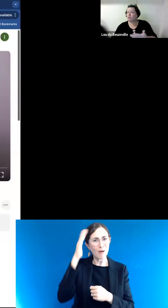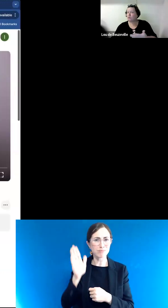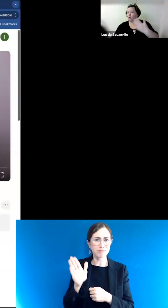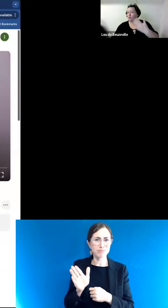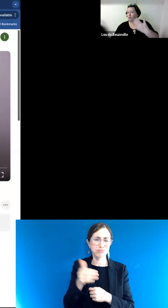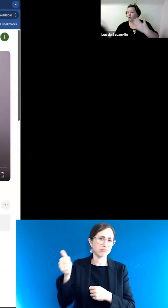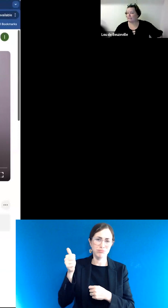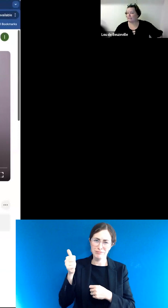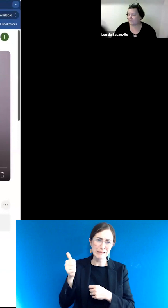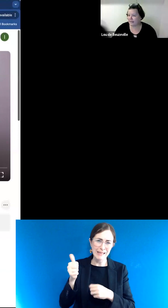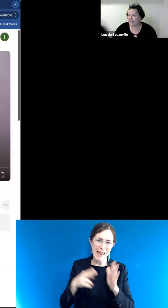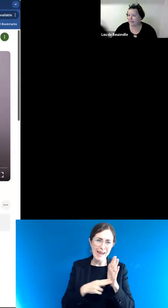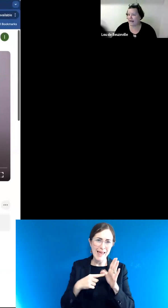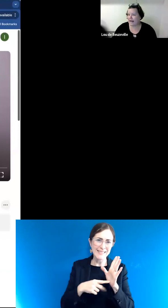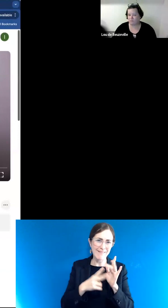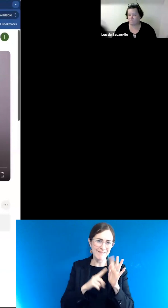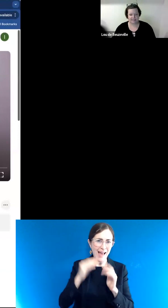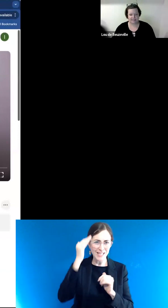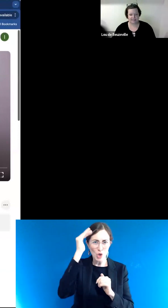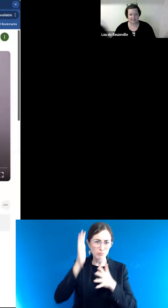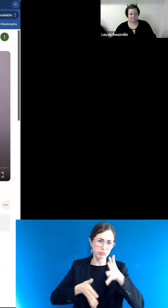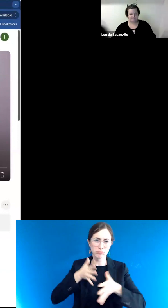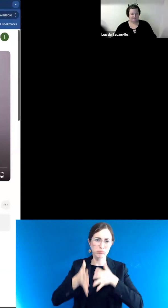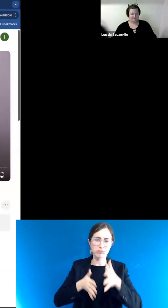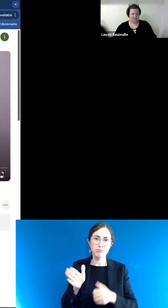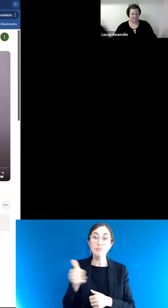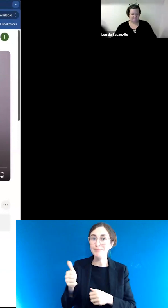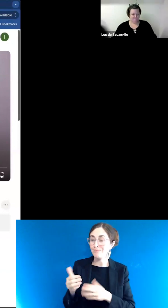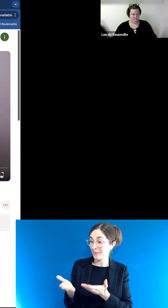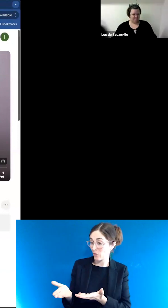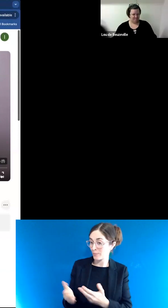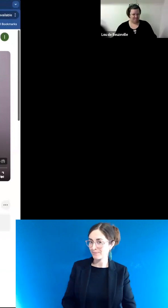very good storyteller, native signing adult storyteller.